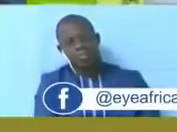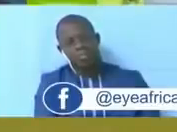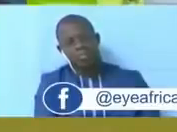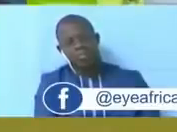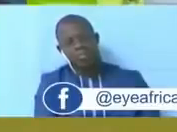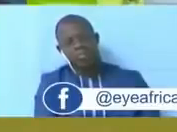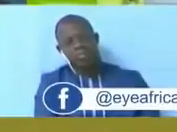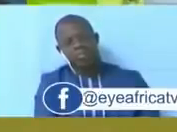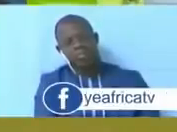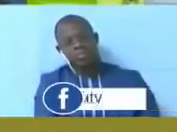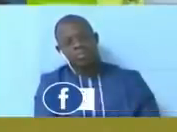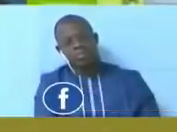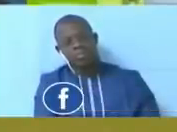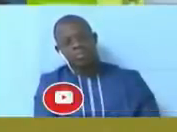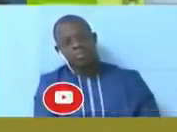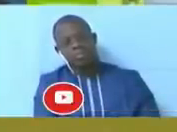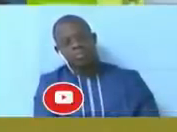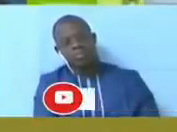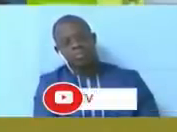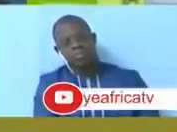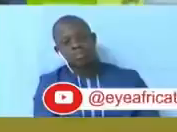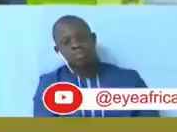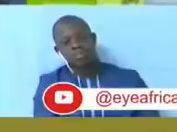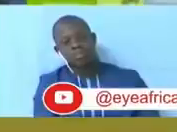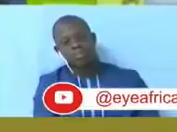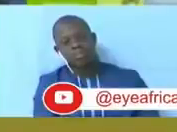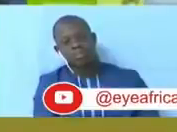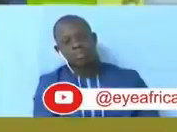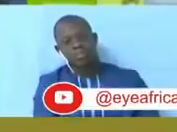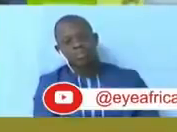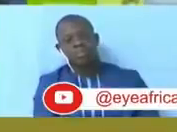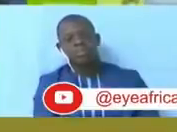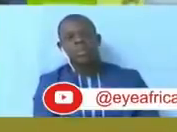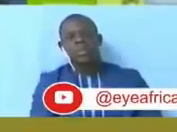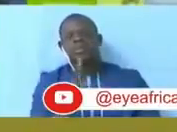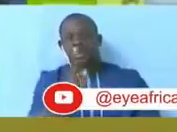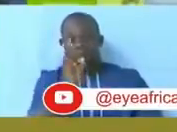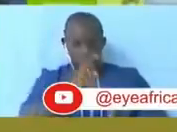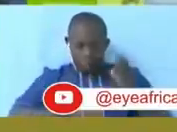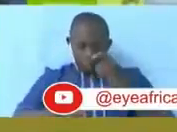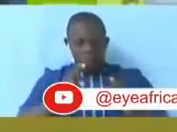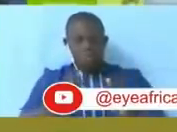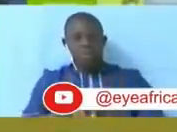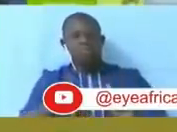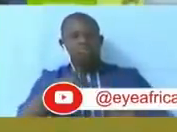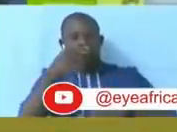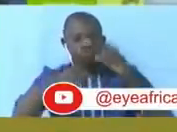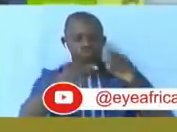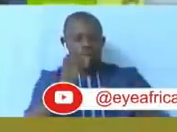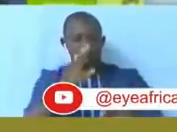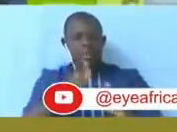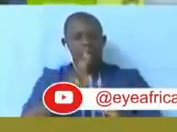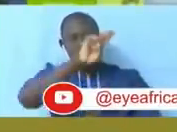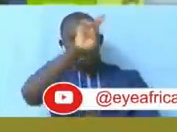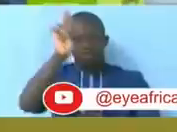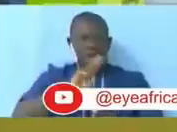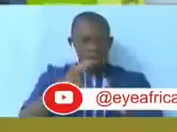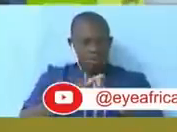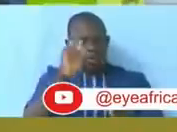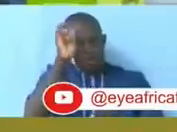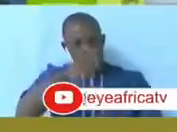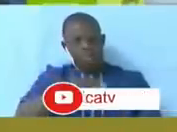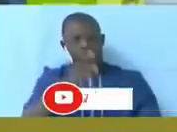but then it further went on to state that Parliament should prepare the enabling legislation. Bari continue the Kanyum for Dibite Bunyanta